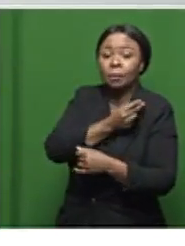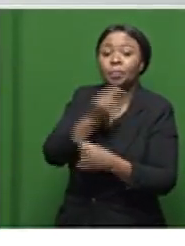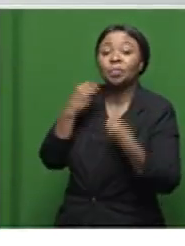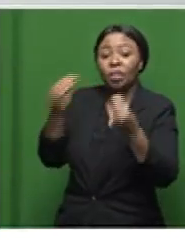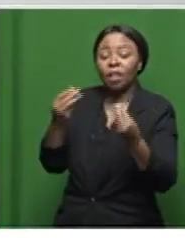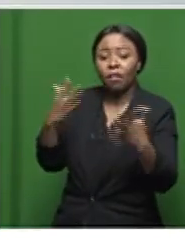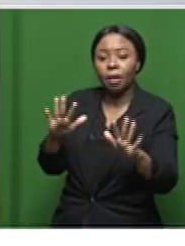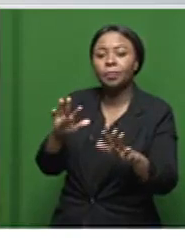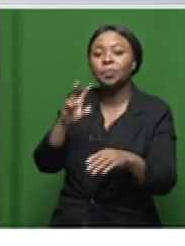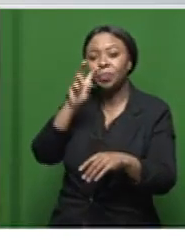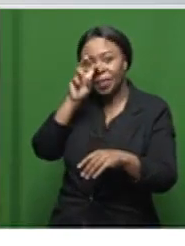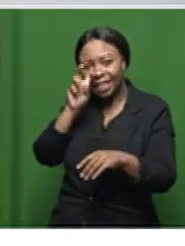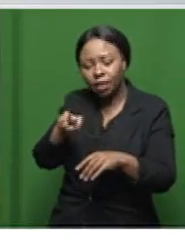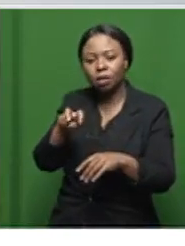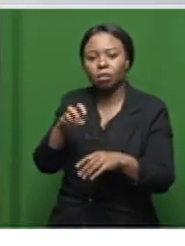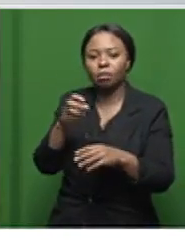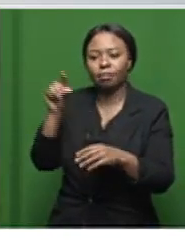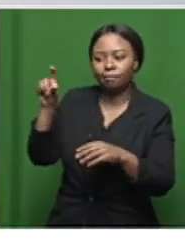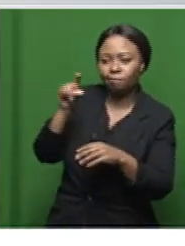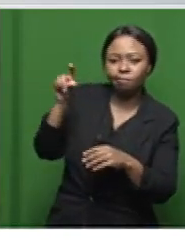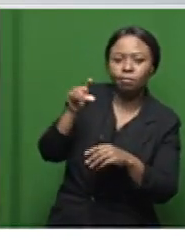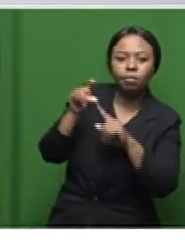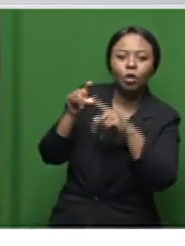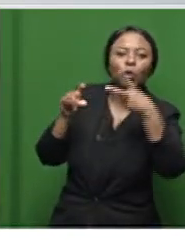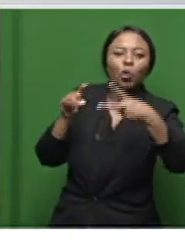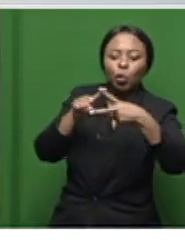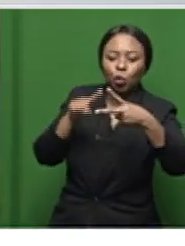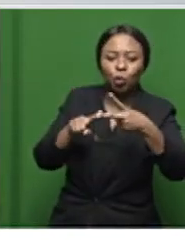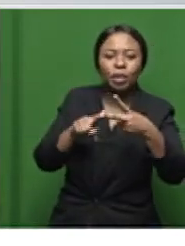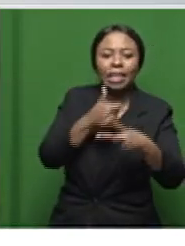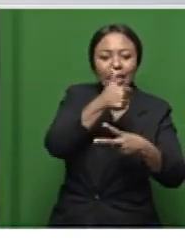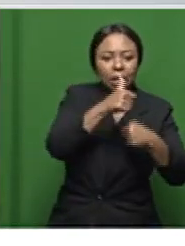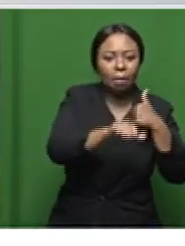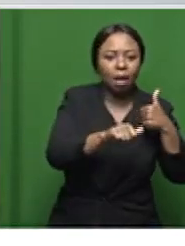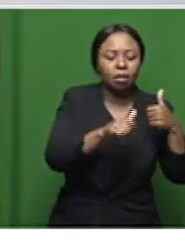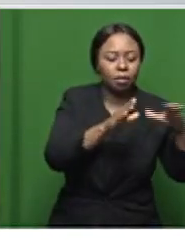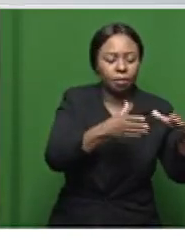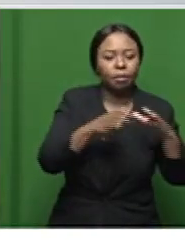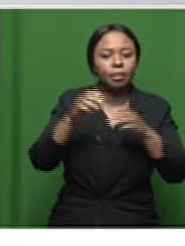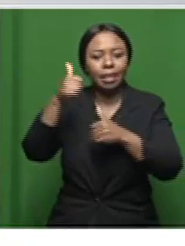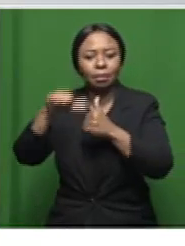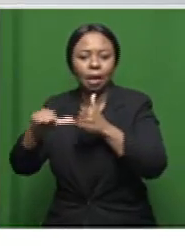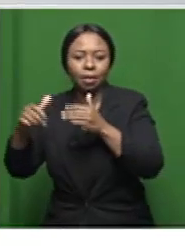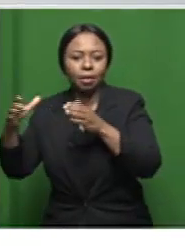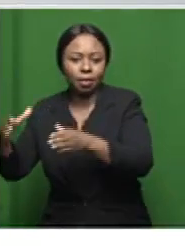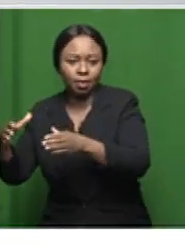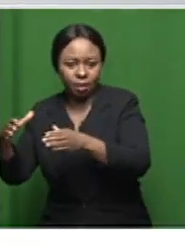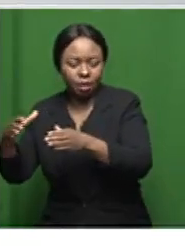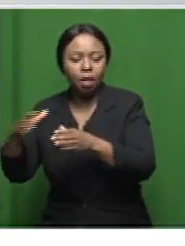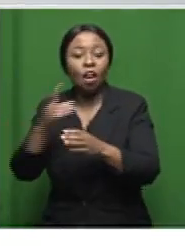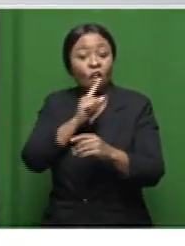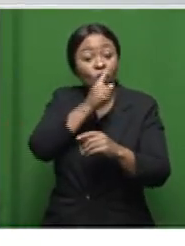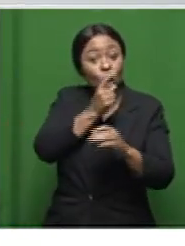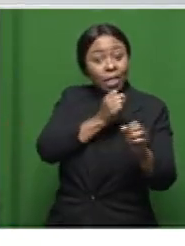actually have to get 2 shots 6 months apart. That is why we have the first campaign in